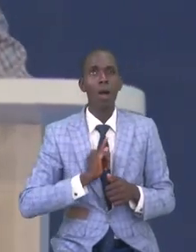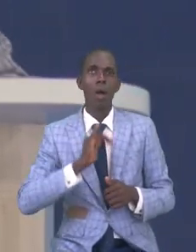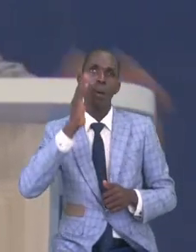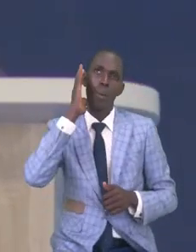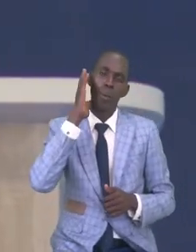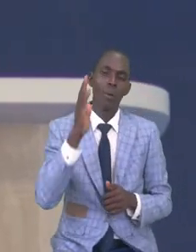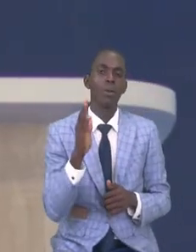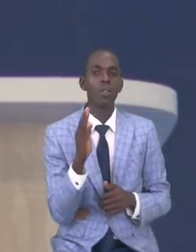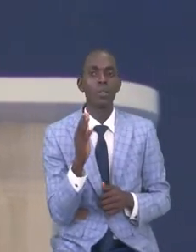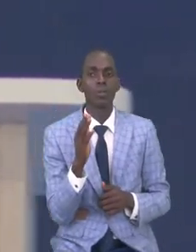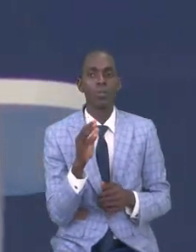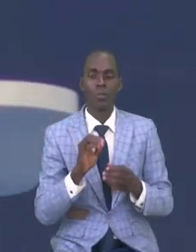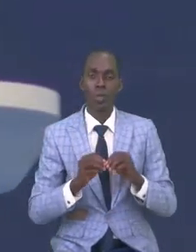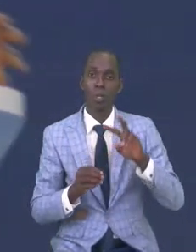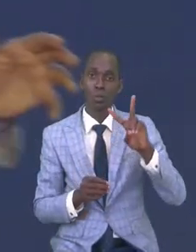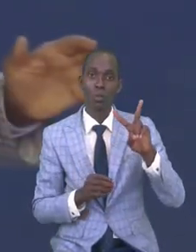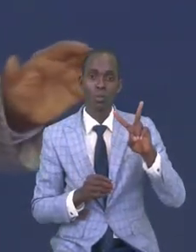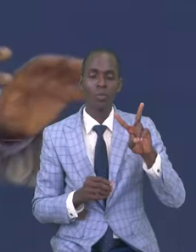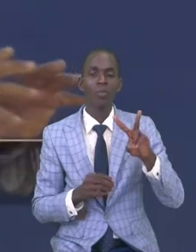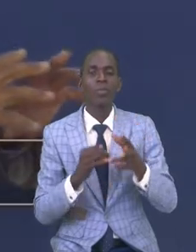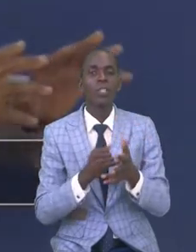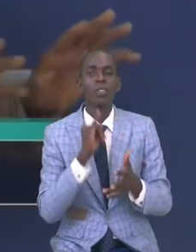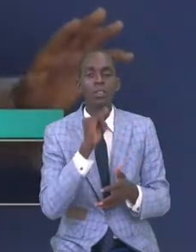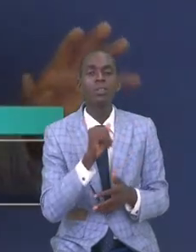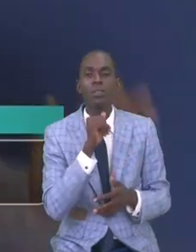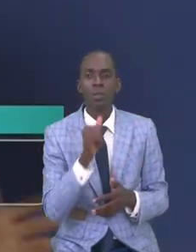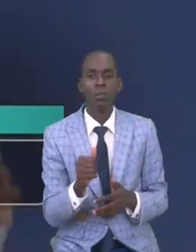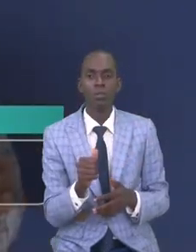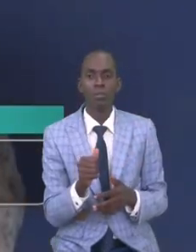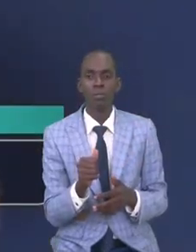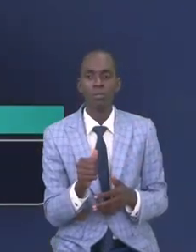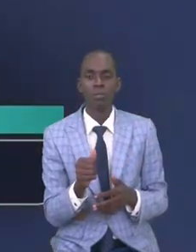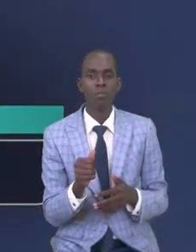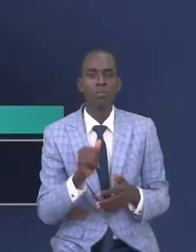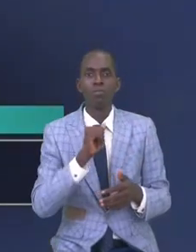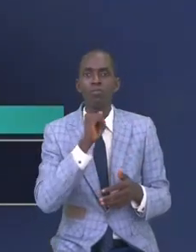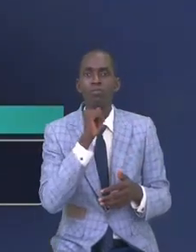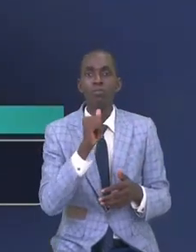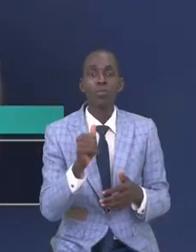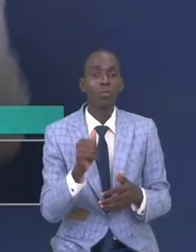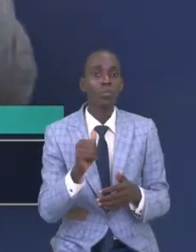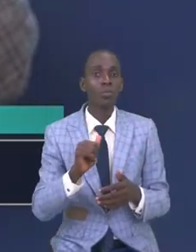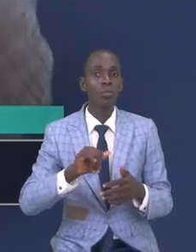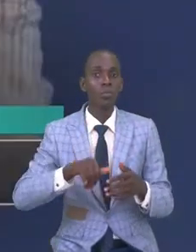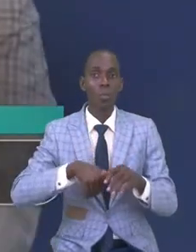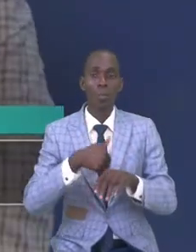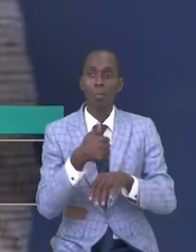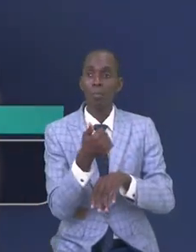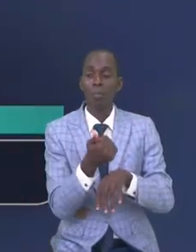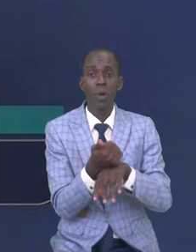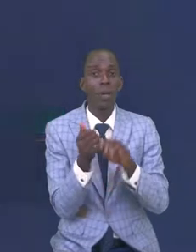will. Number two is the unconfined potential. There are people that make prisons